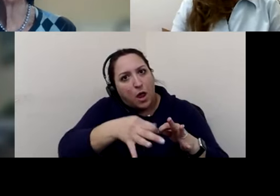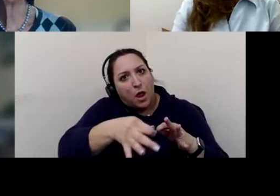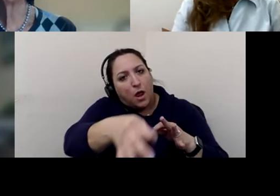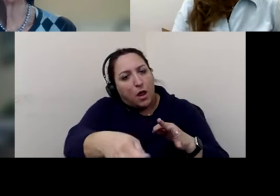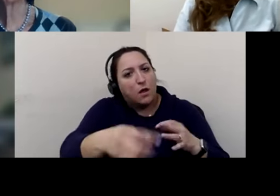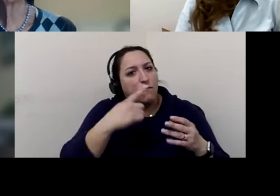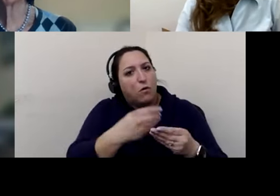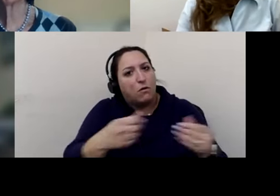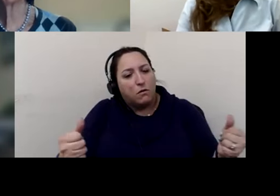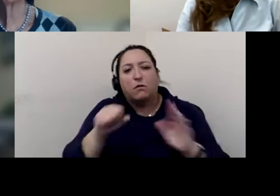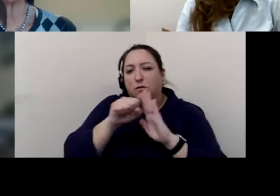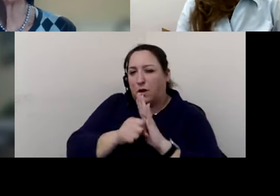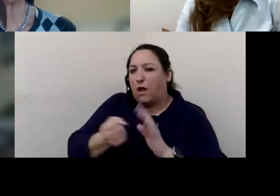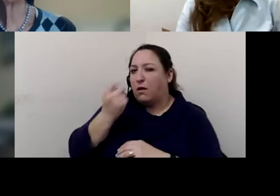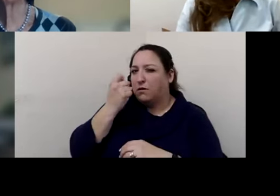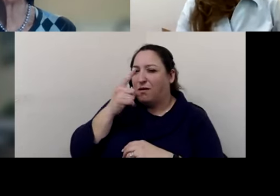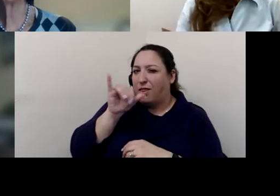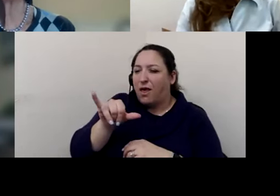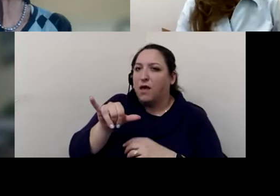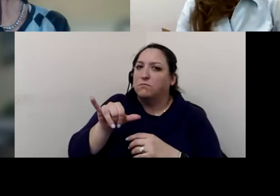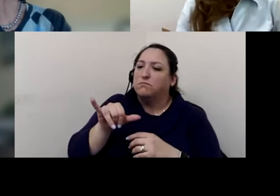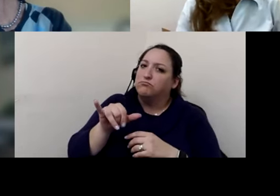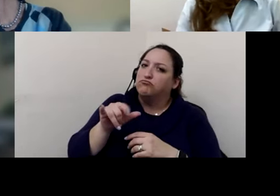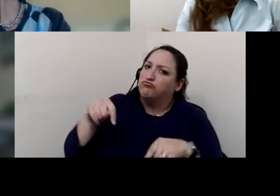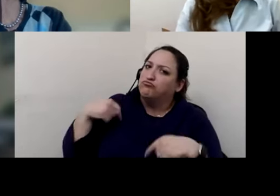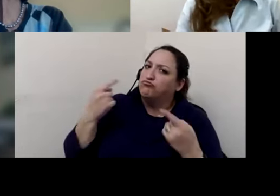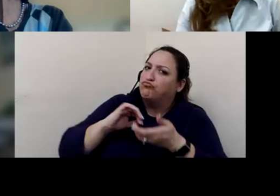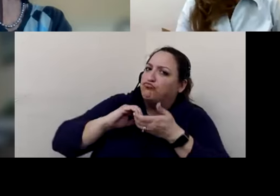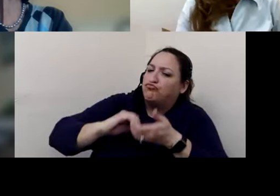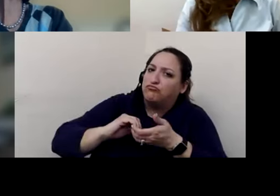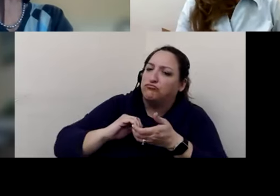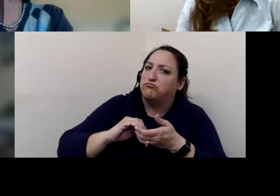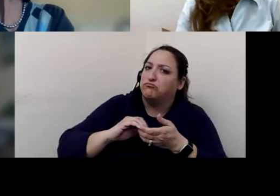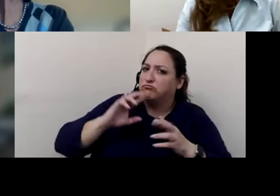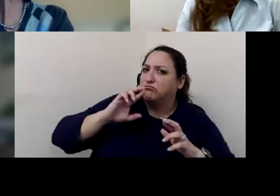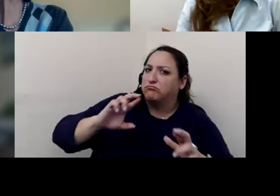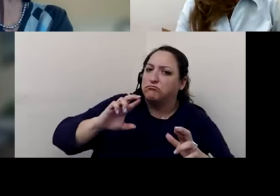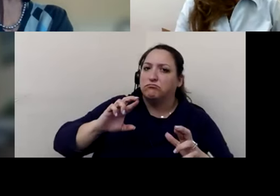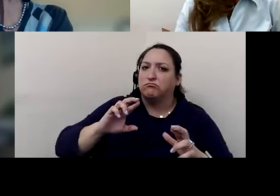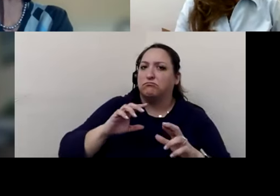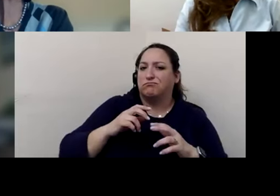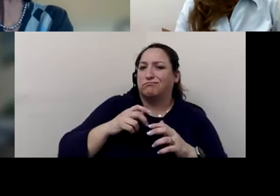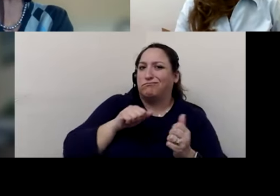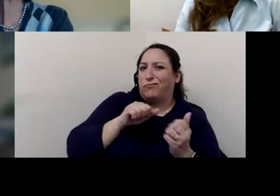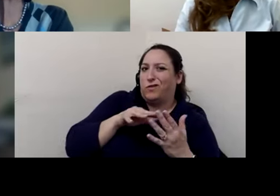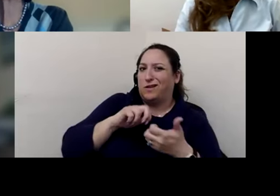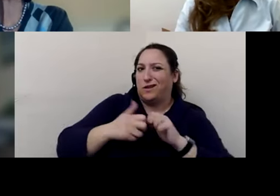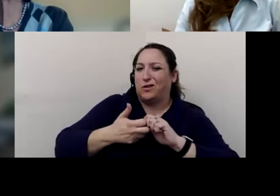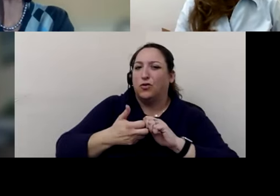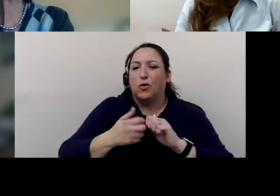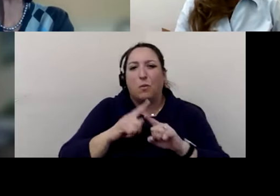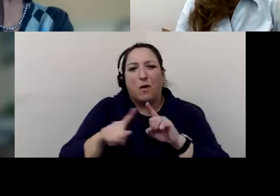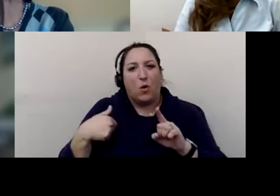has generally been very, you know, collaborative and collegial in addressing issues.